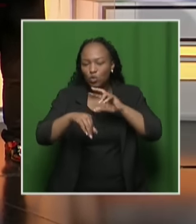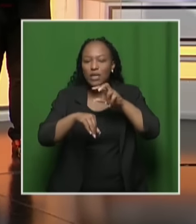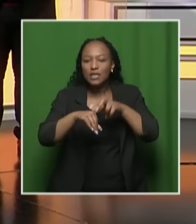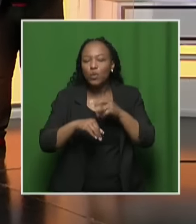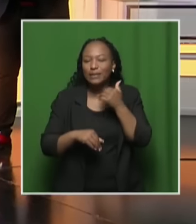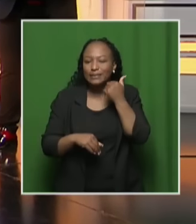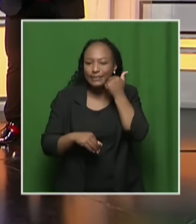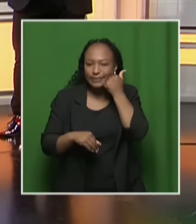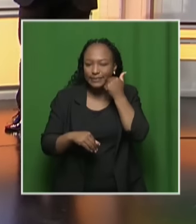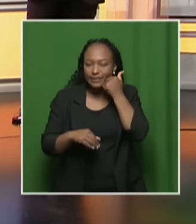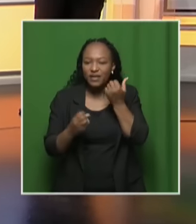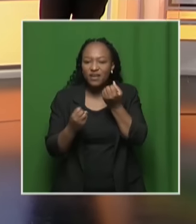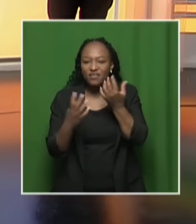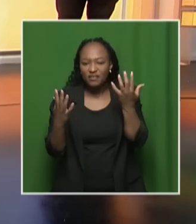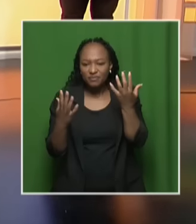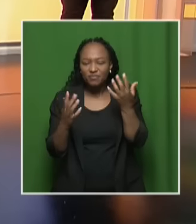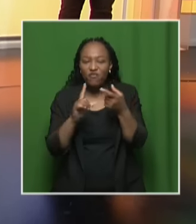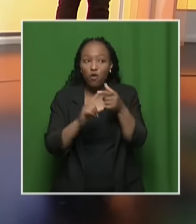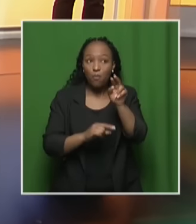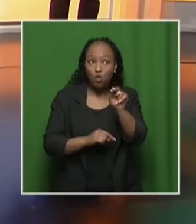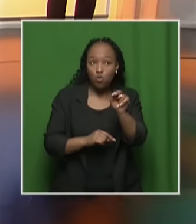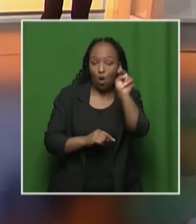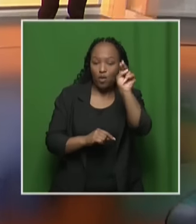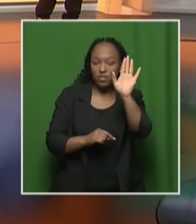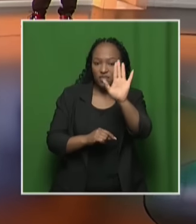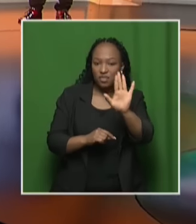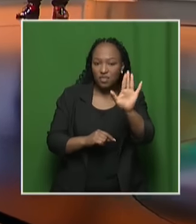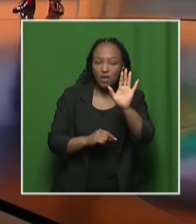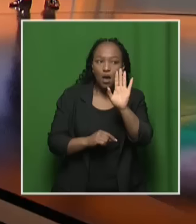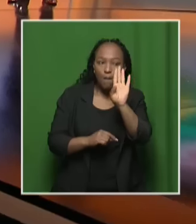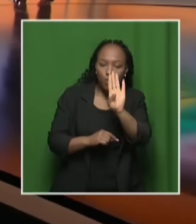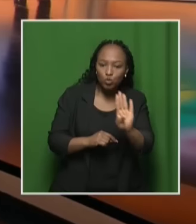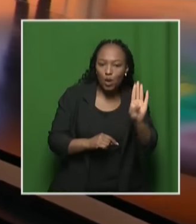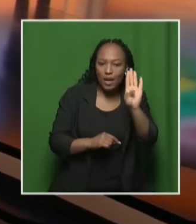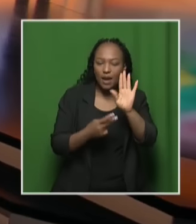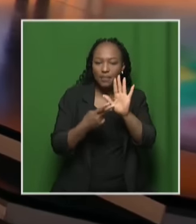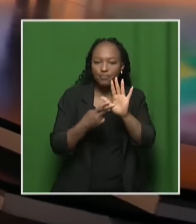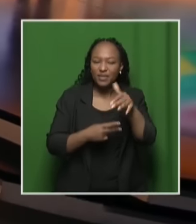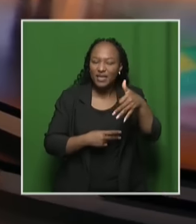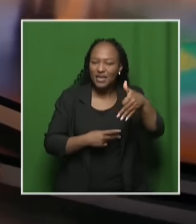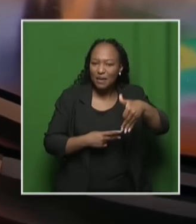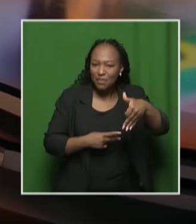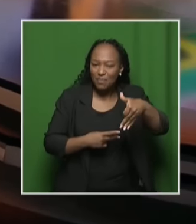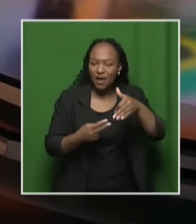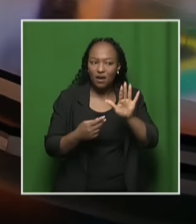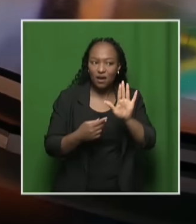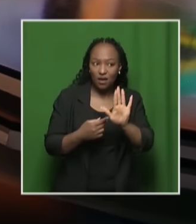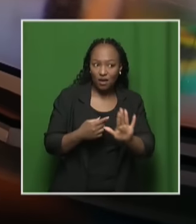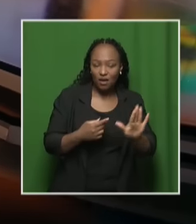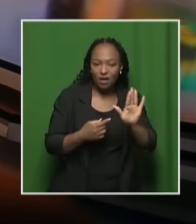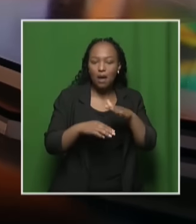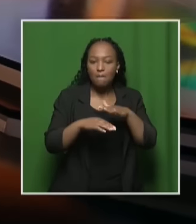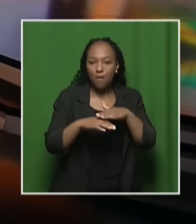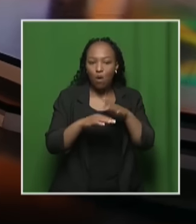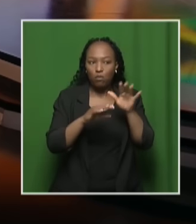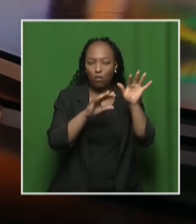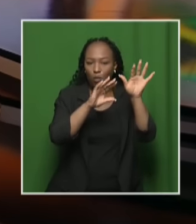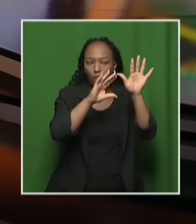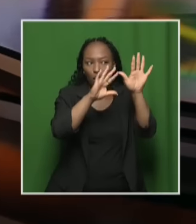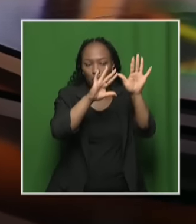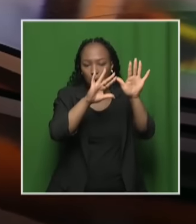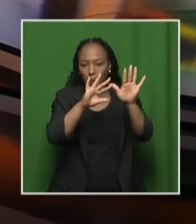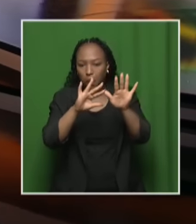happen. And we've been having a lot of feed from the northern parts covering Botswana, Namibia, and most parts of those systems, bringing most of the moisture